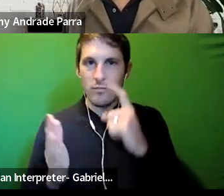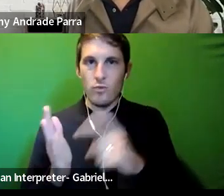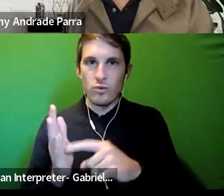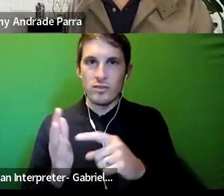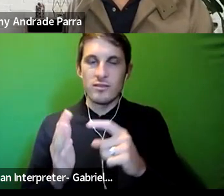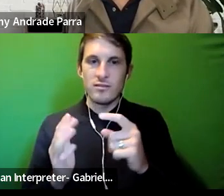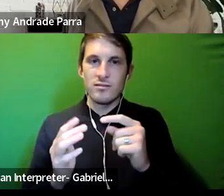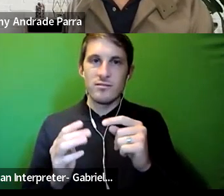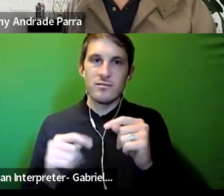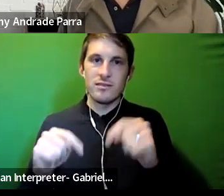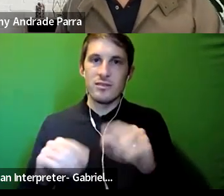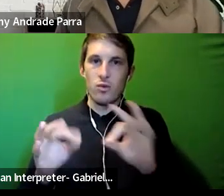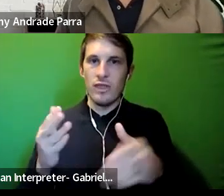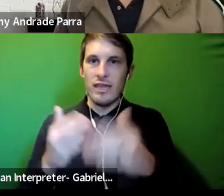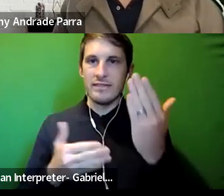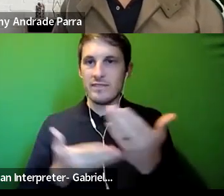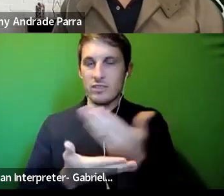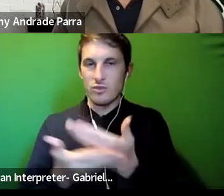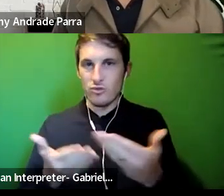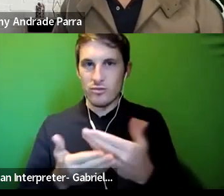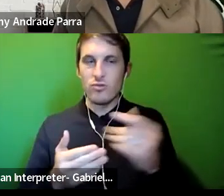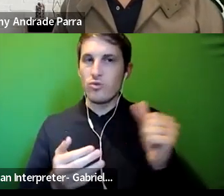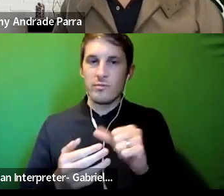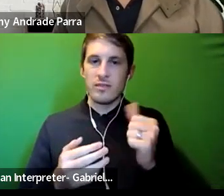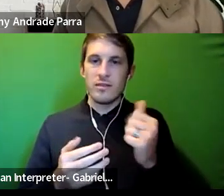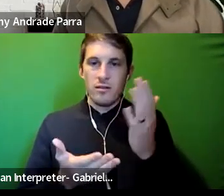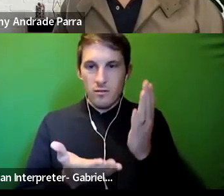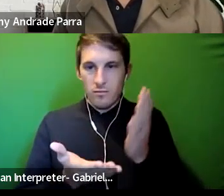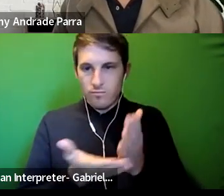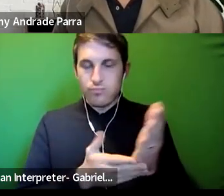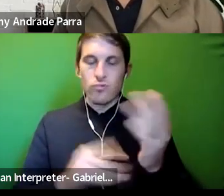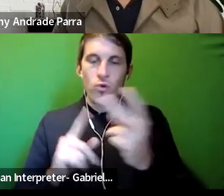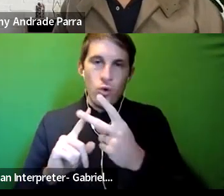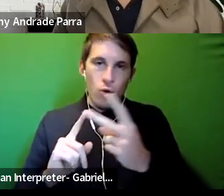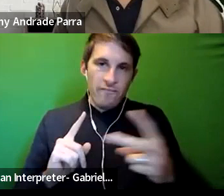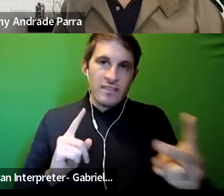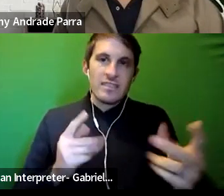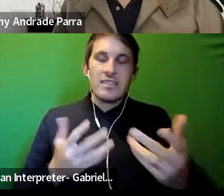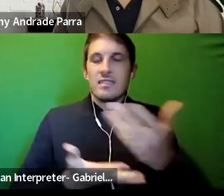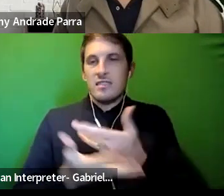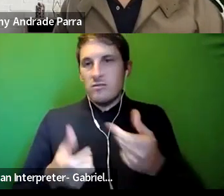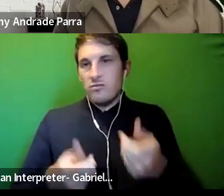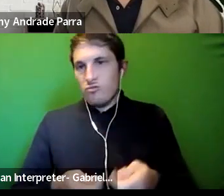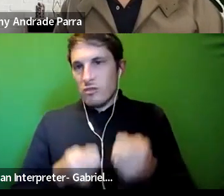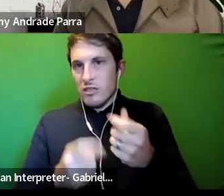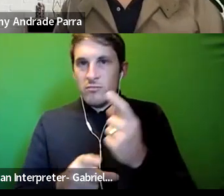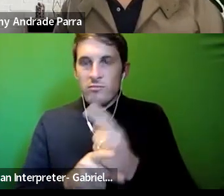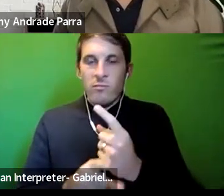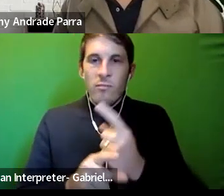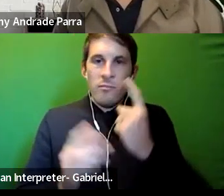today's sort of date, but it should be discussed as often as we can and brought to life, and the